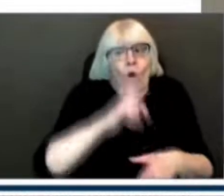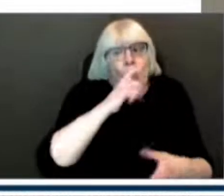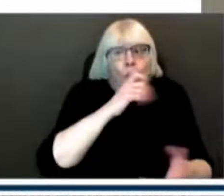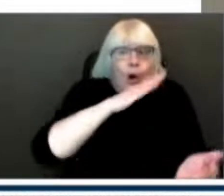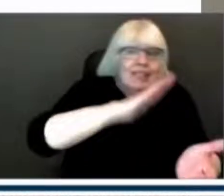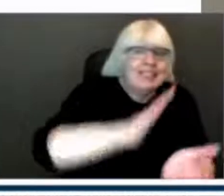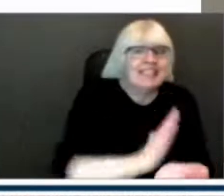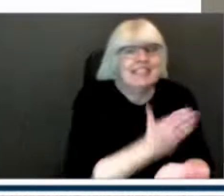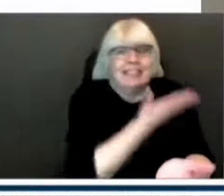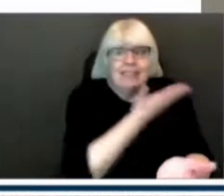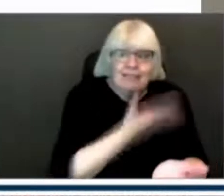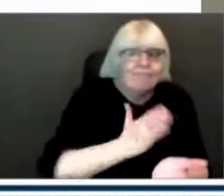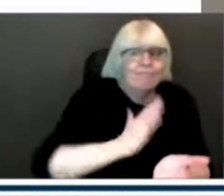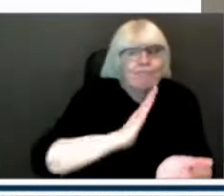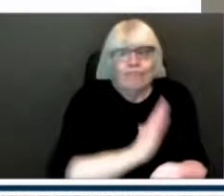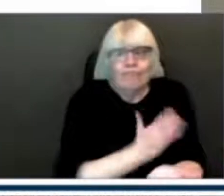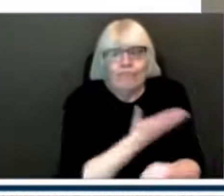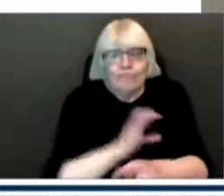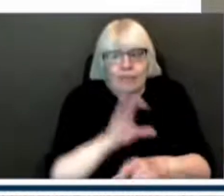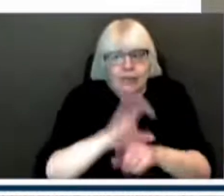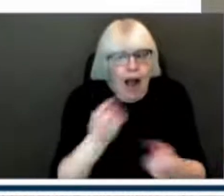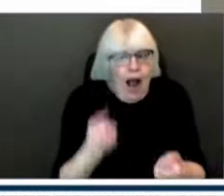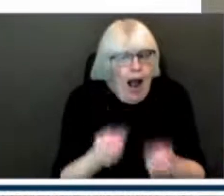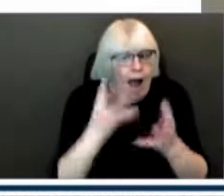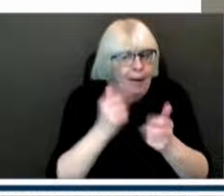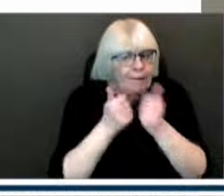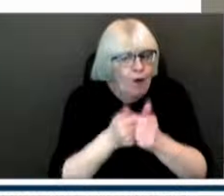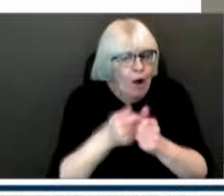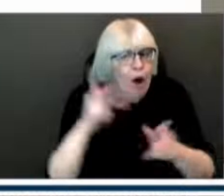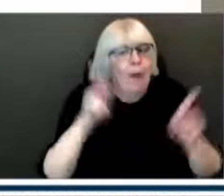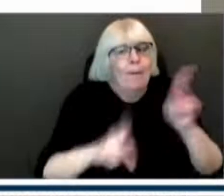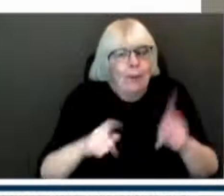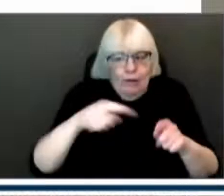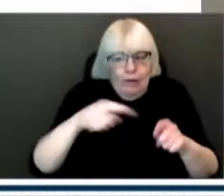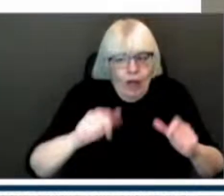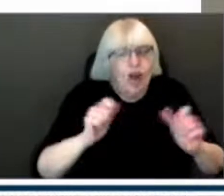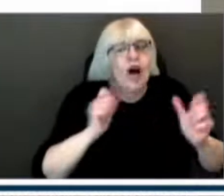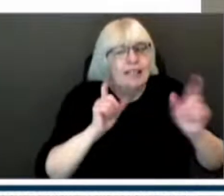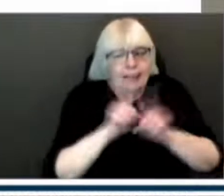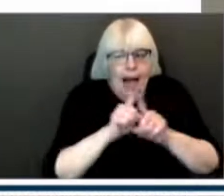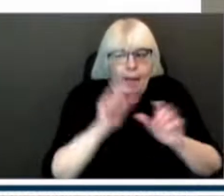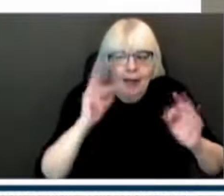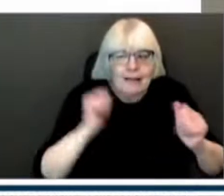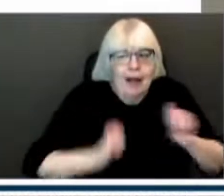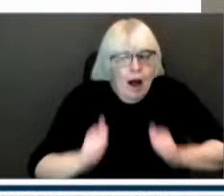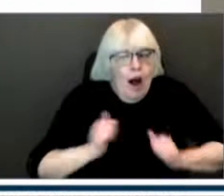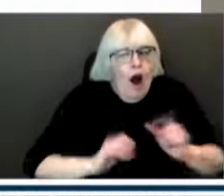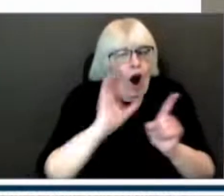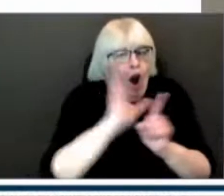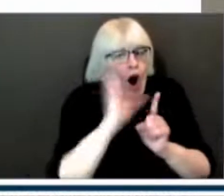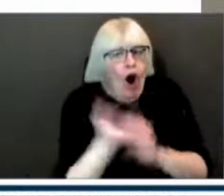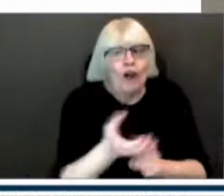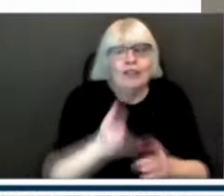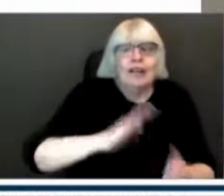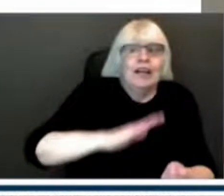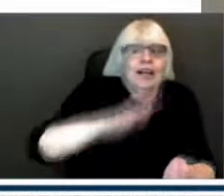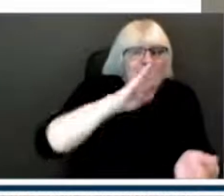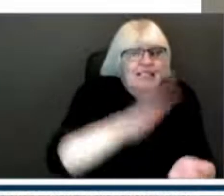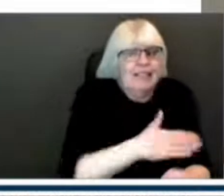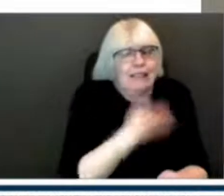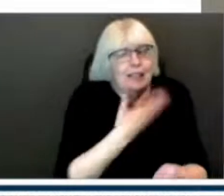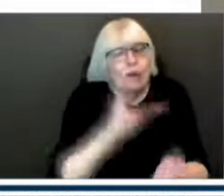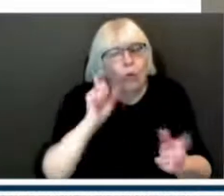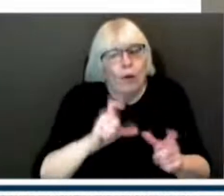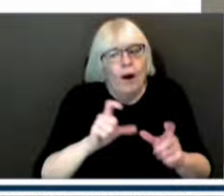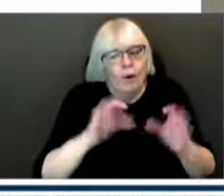culture participants, and we recommend that choirs keep their masks on for singing in phase one. Congregations can sing